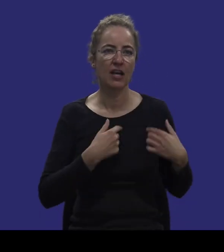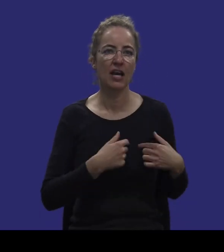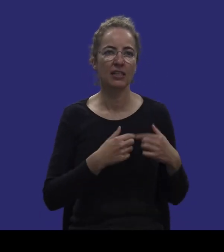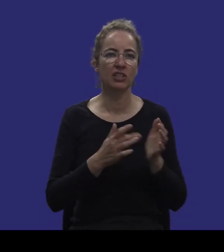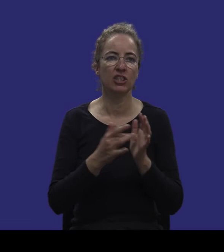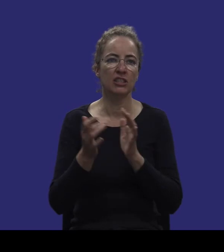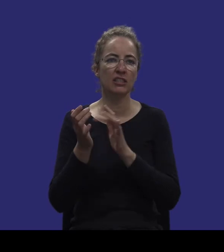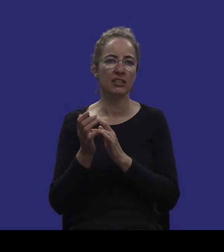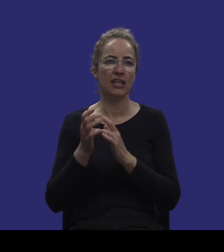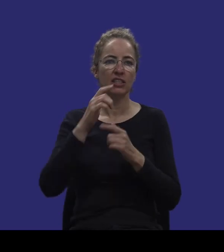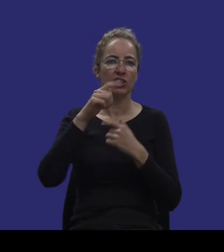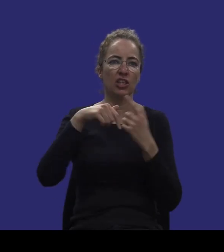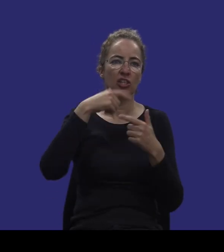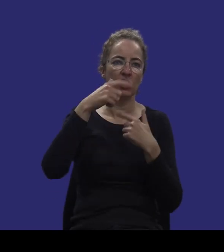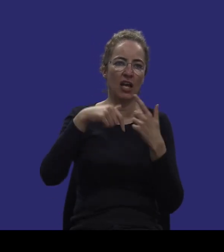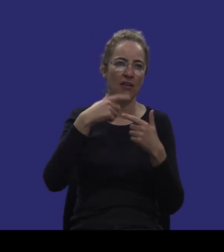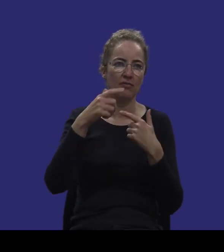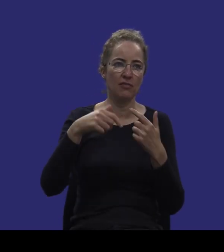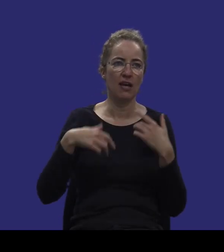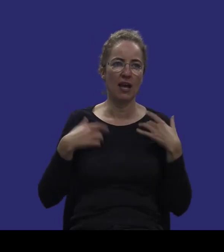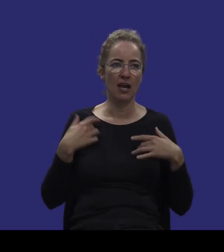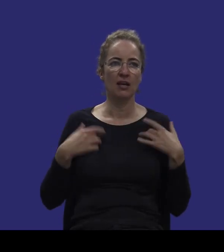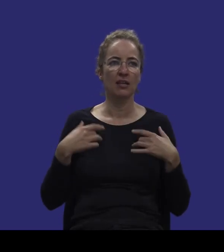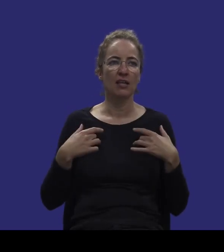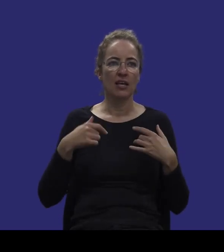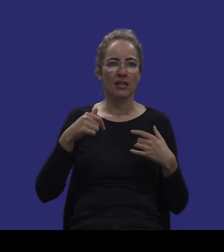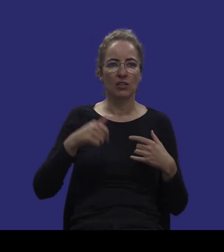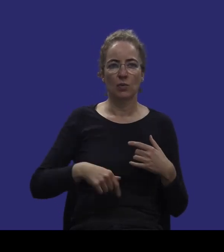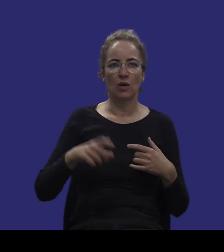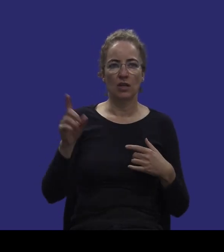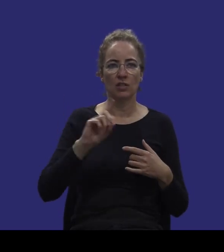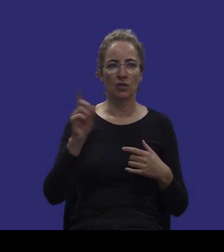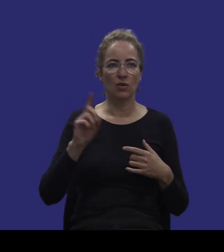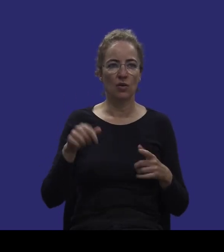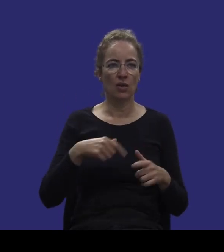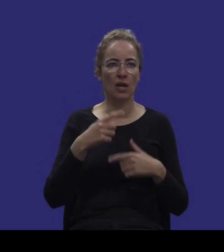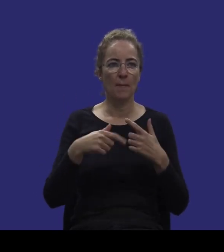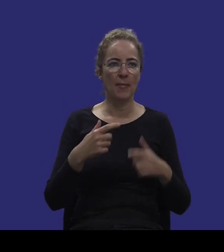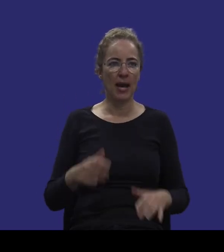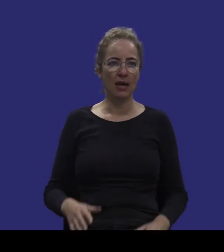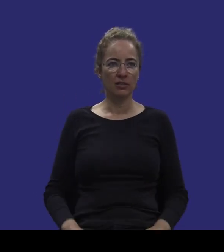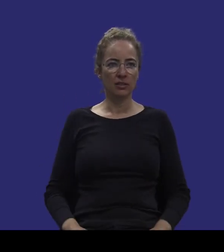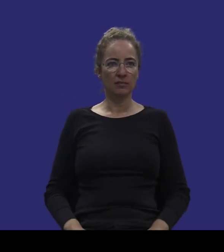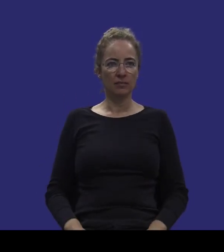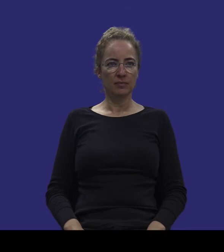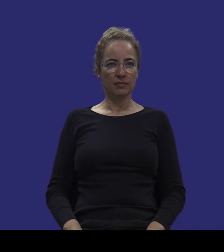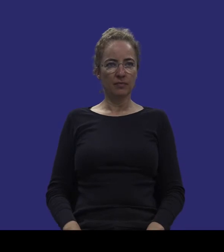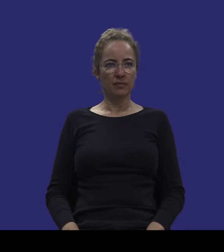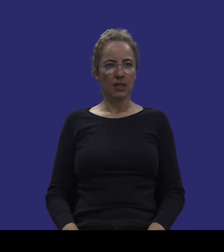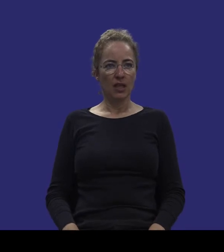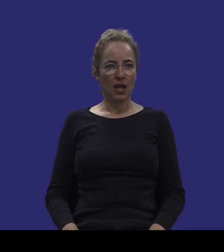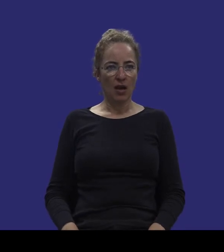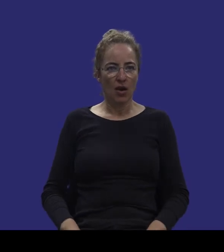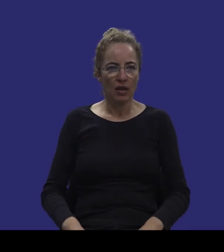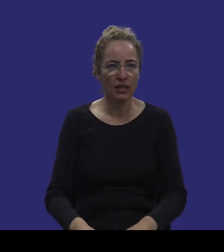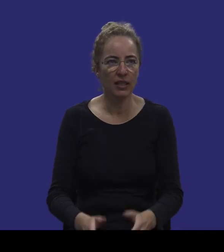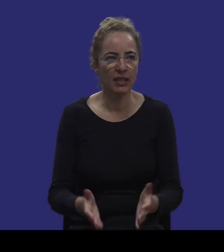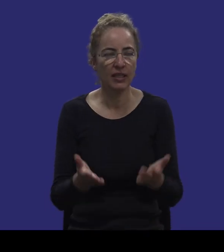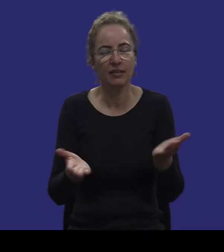give your heart to Jesus and you turn your life around, and that's what it's all about. One last